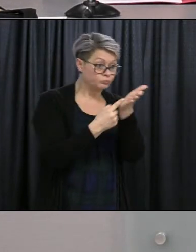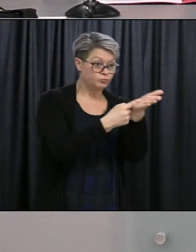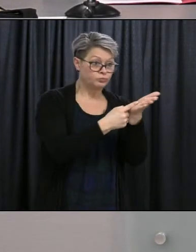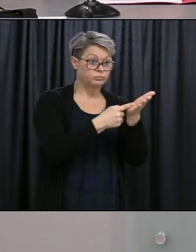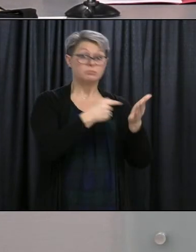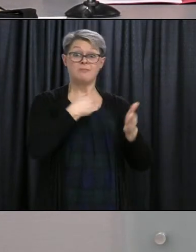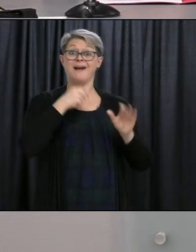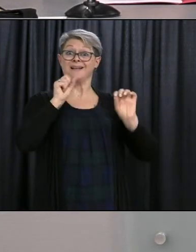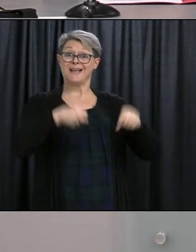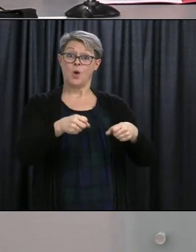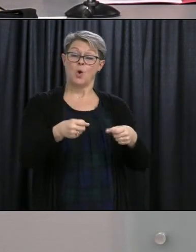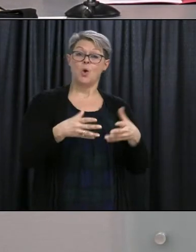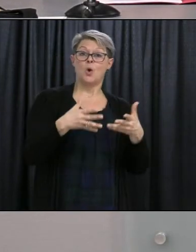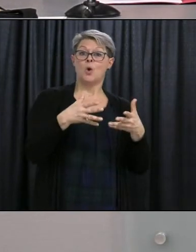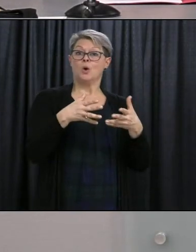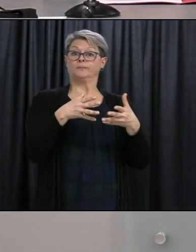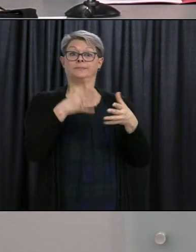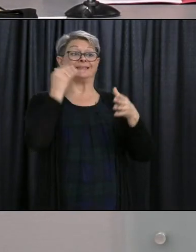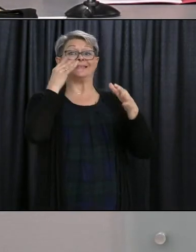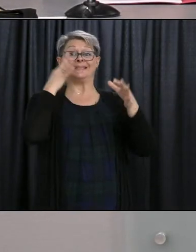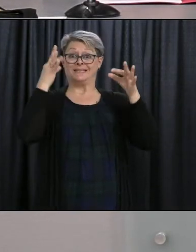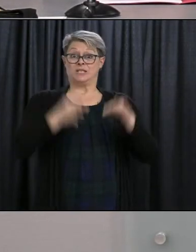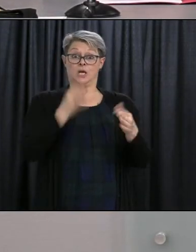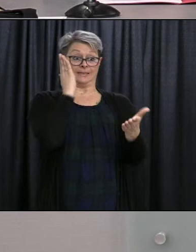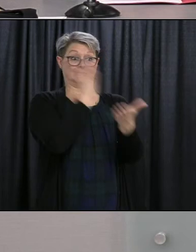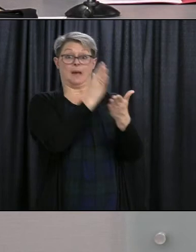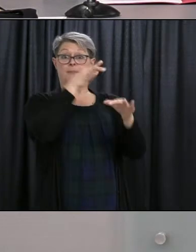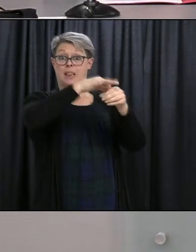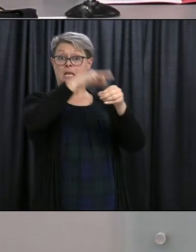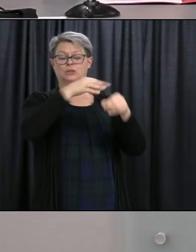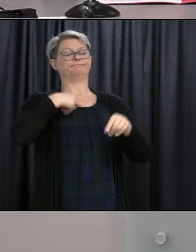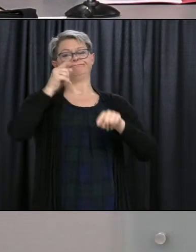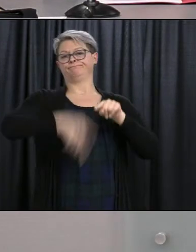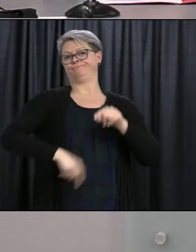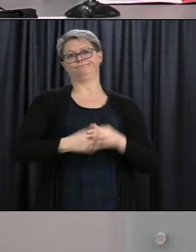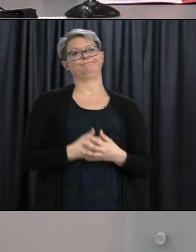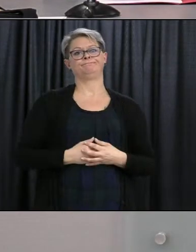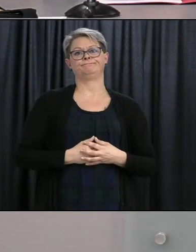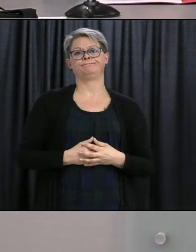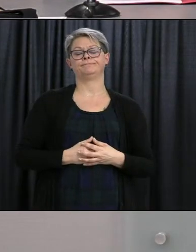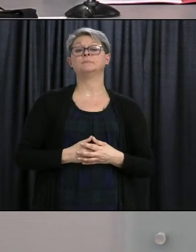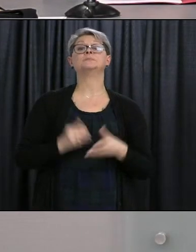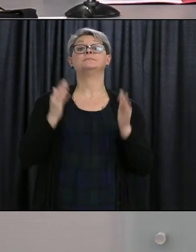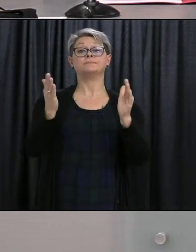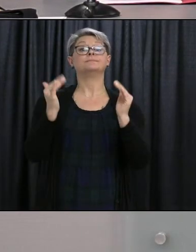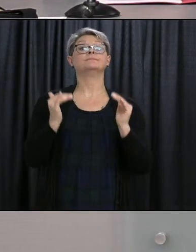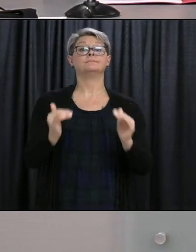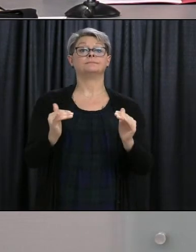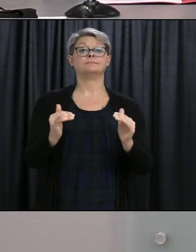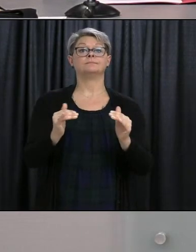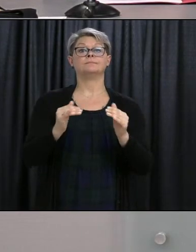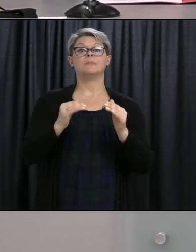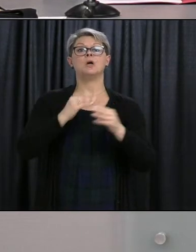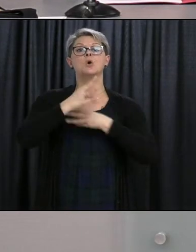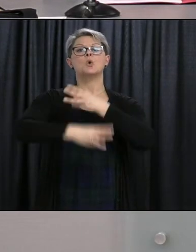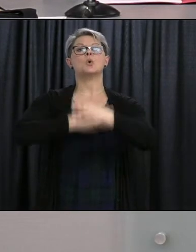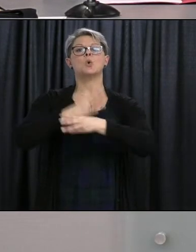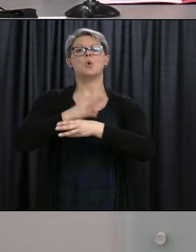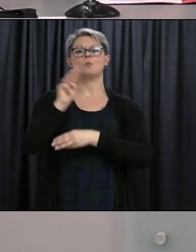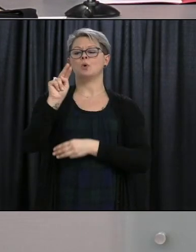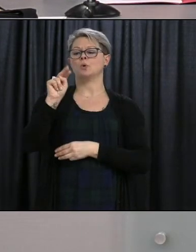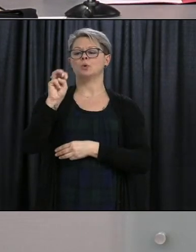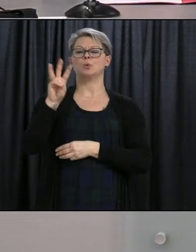down an election. Thank you. Our next questions are from Ross Lord with Global News. Please go